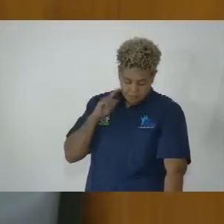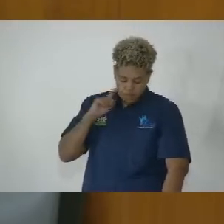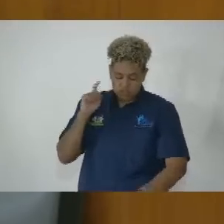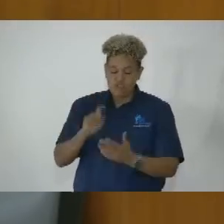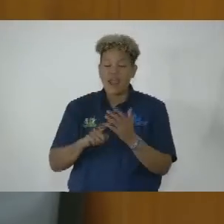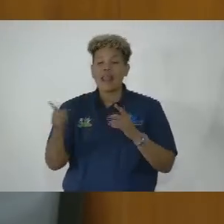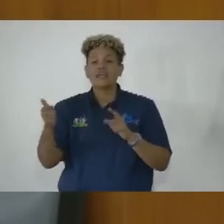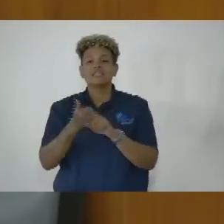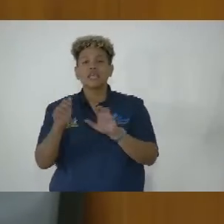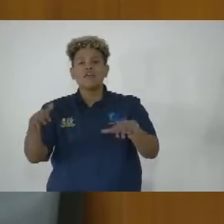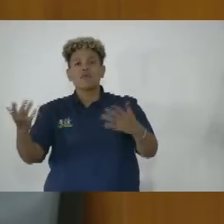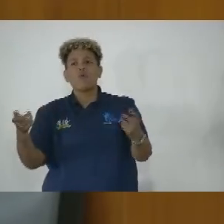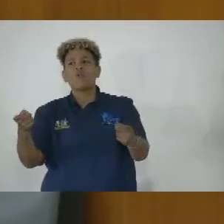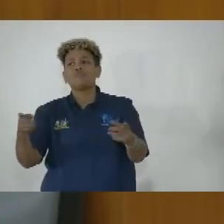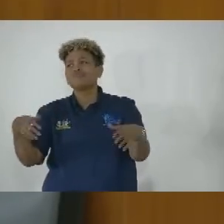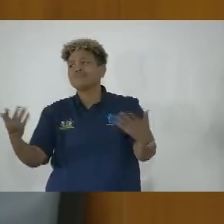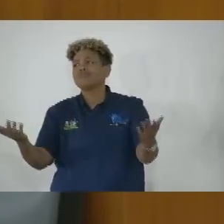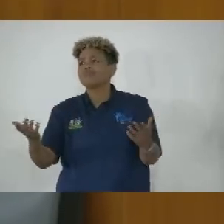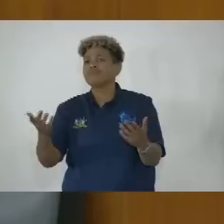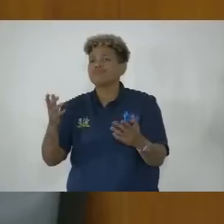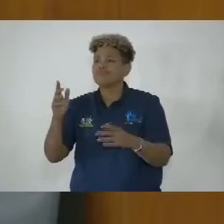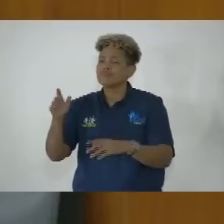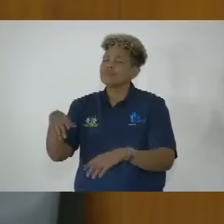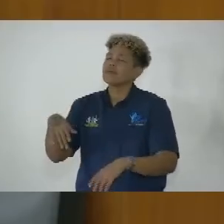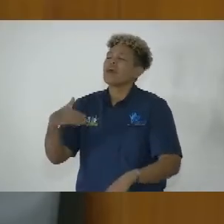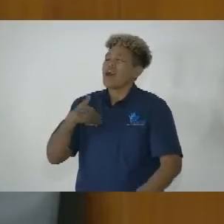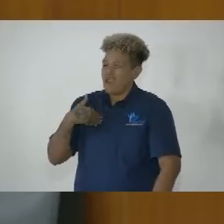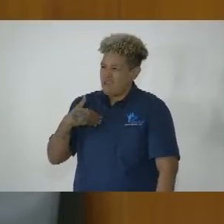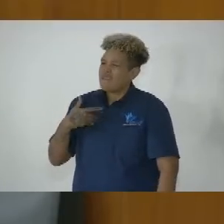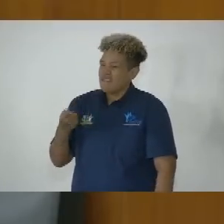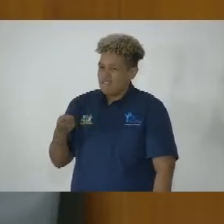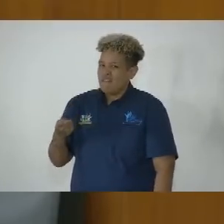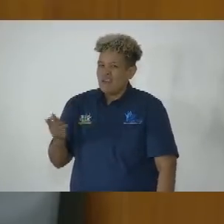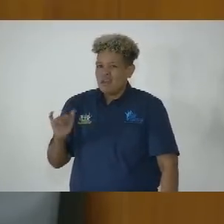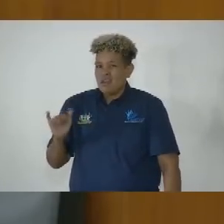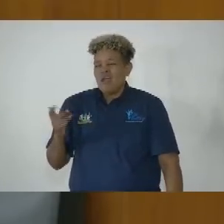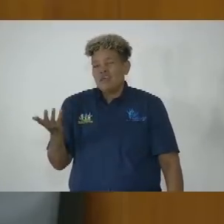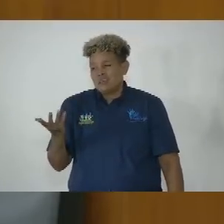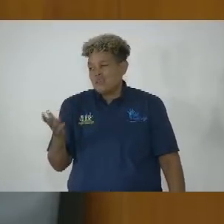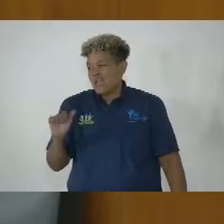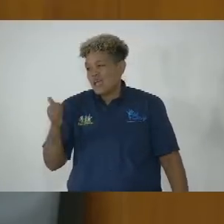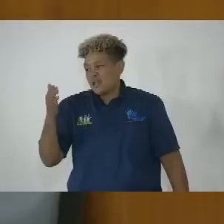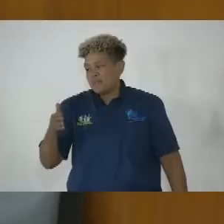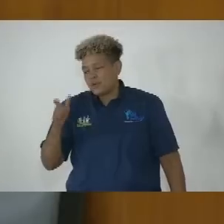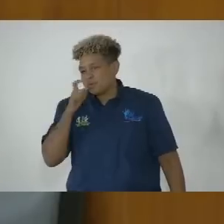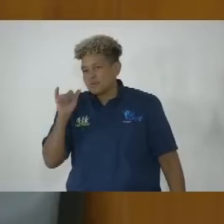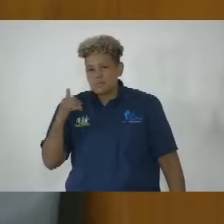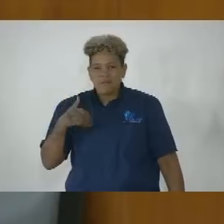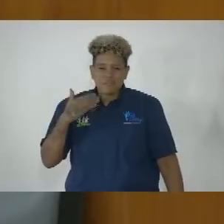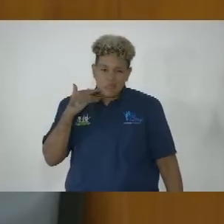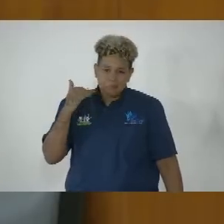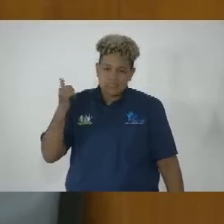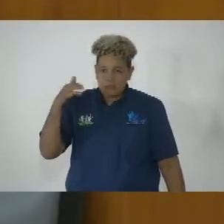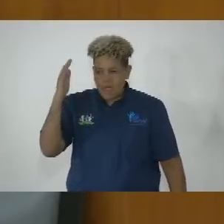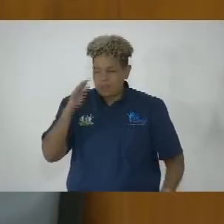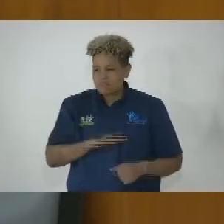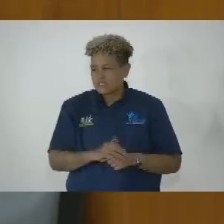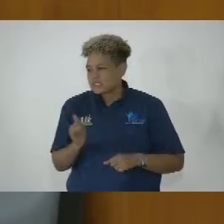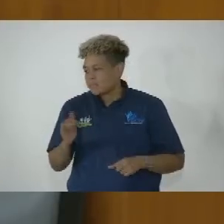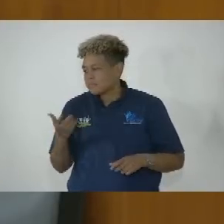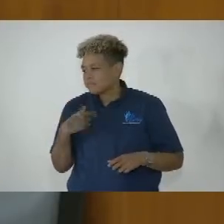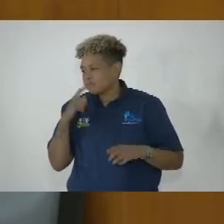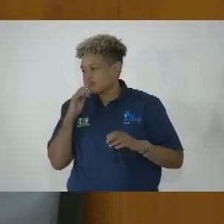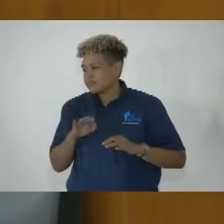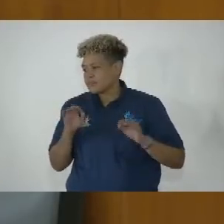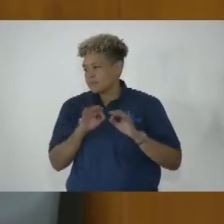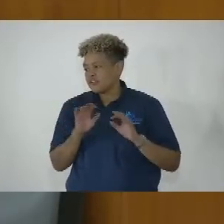recognizing them as being diagnosed with something like anybody else can be. And so it is